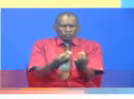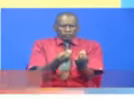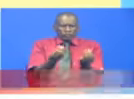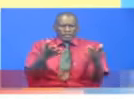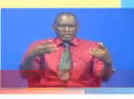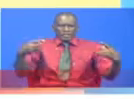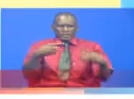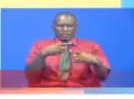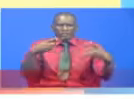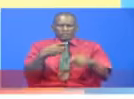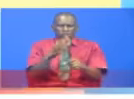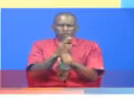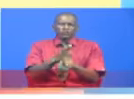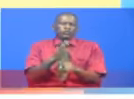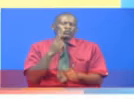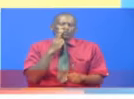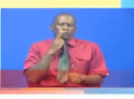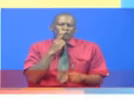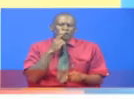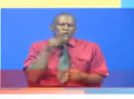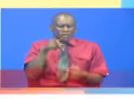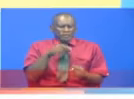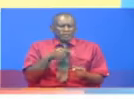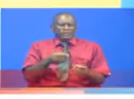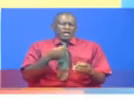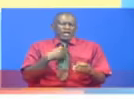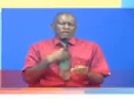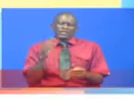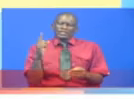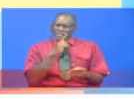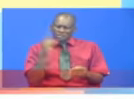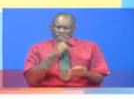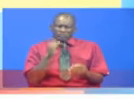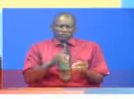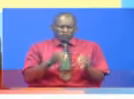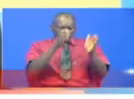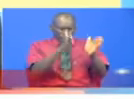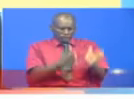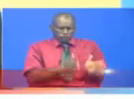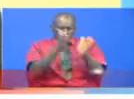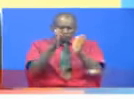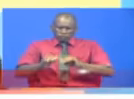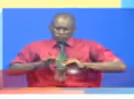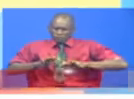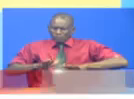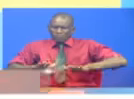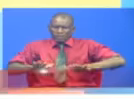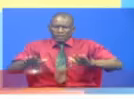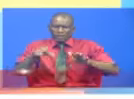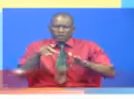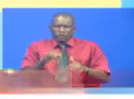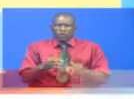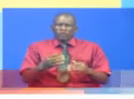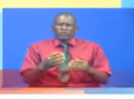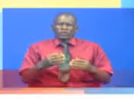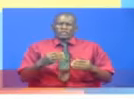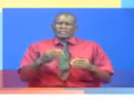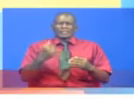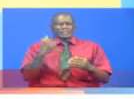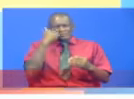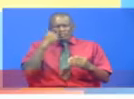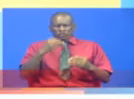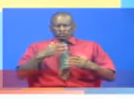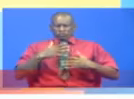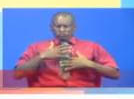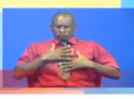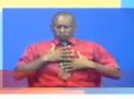of tobacco use present risks of person-to-person transmission of respiratory diseases